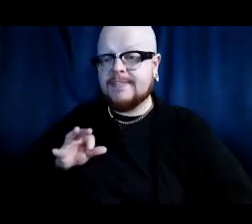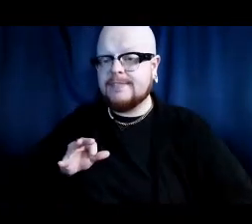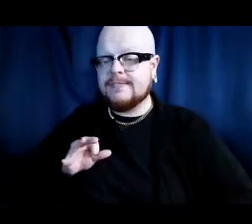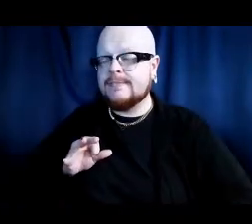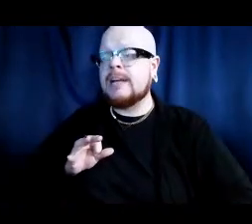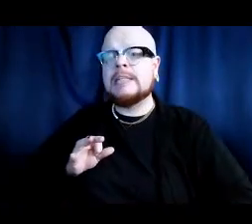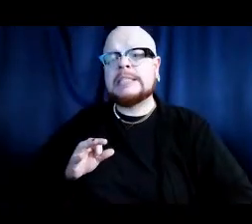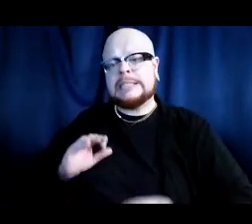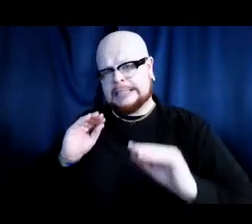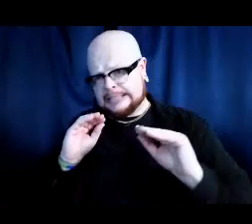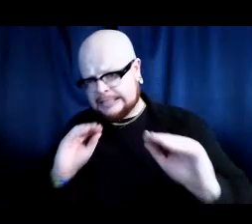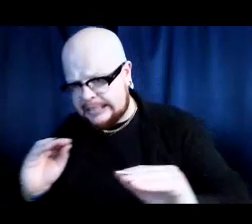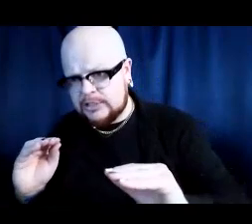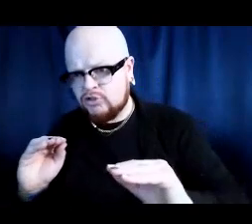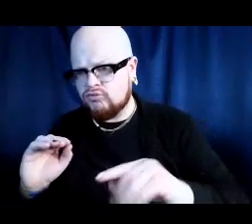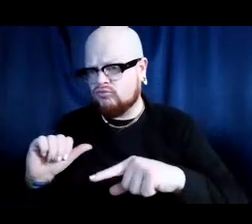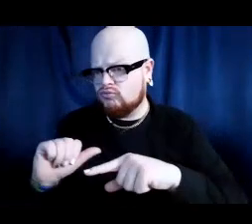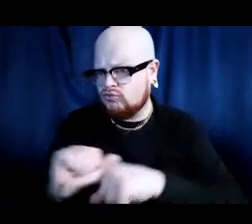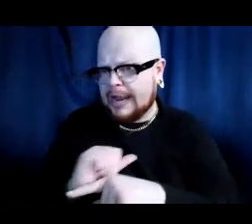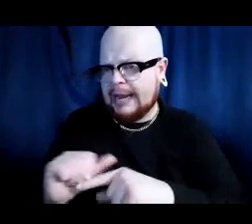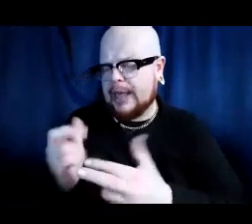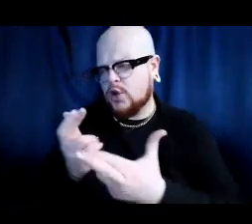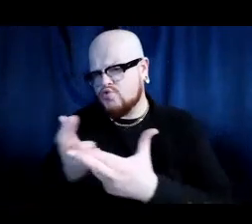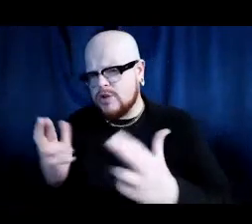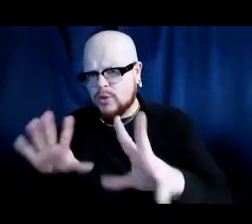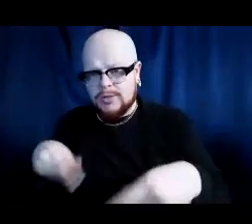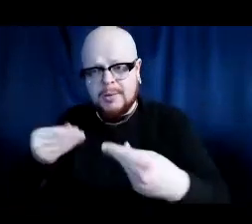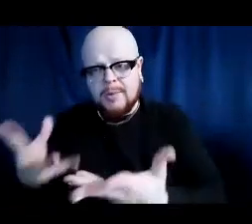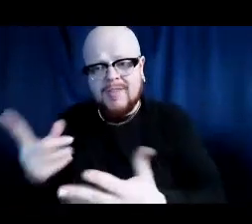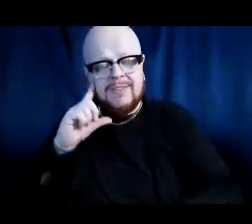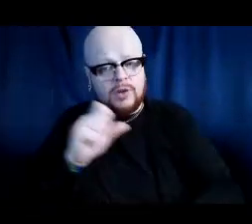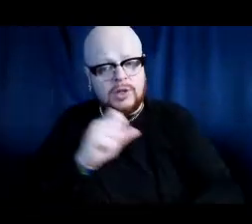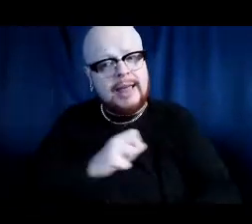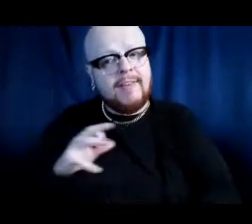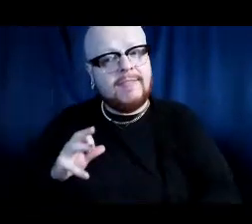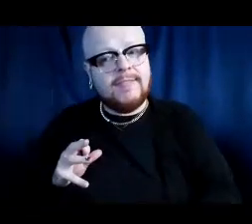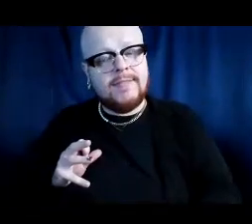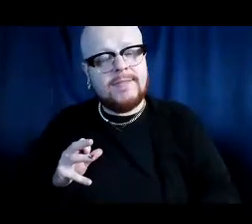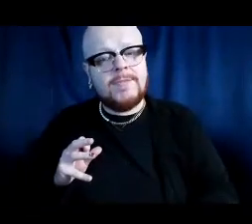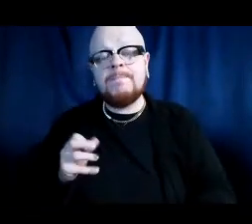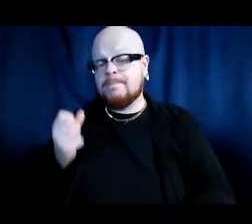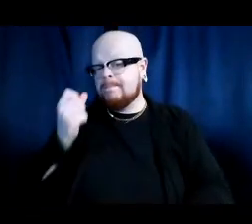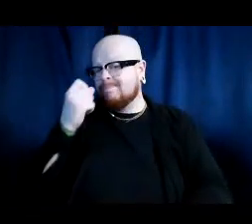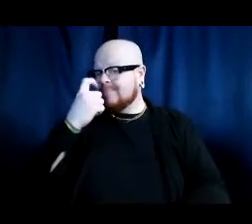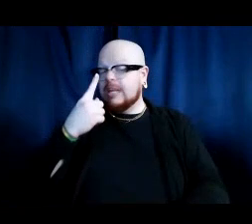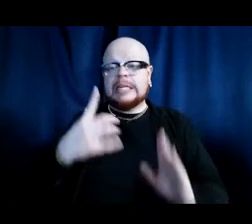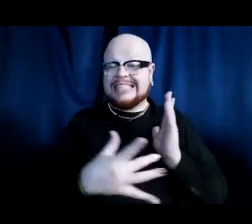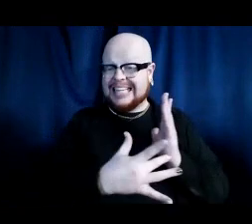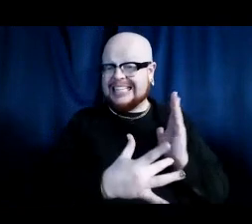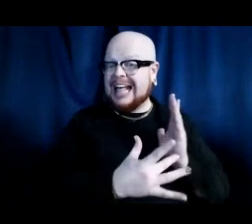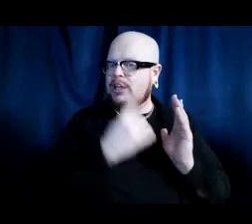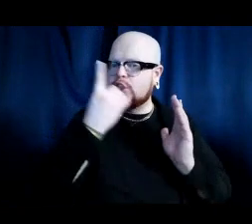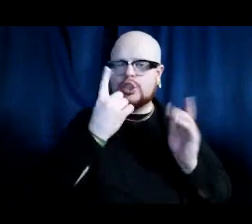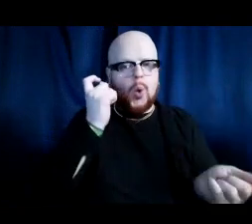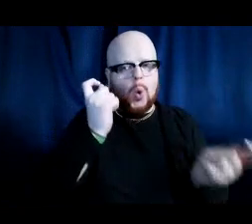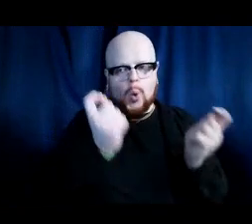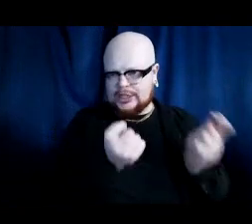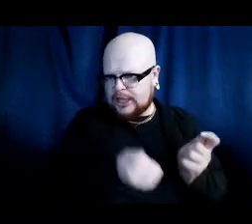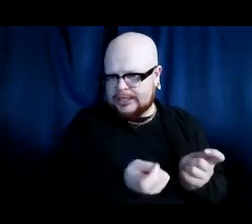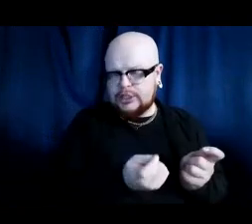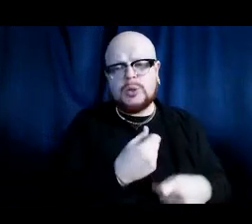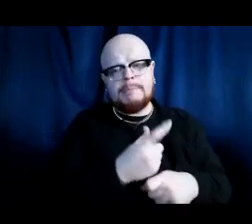training, and resources. And make this ongoing as technology changes frequently. This can build